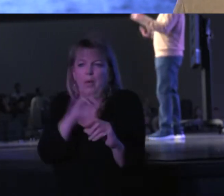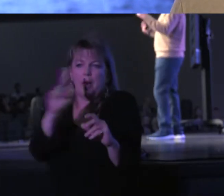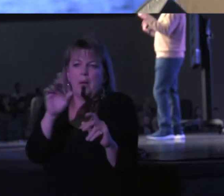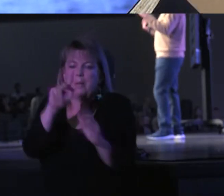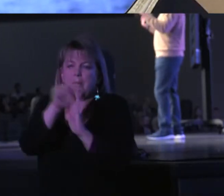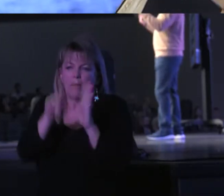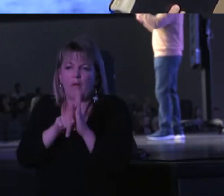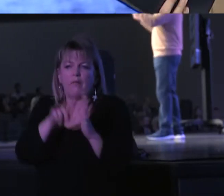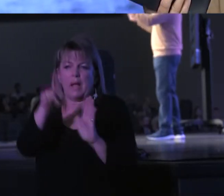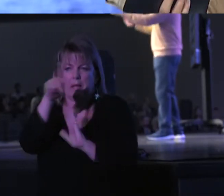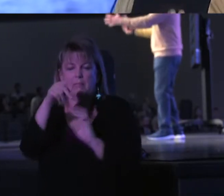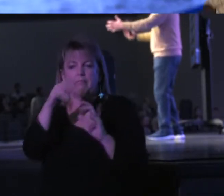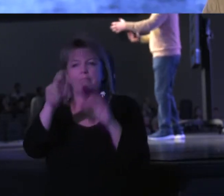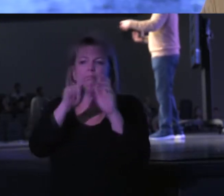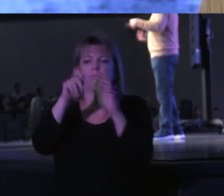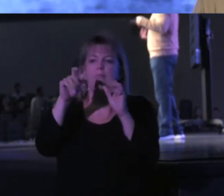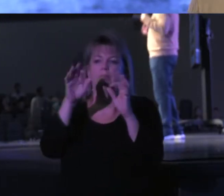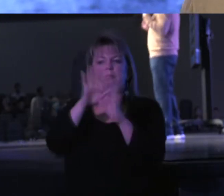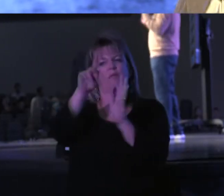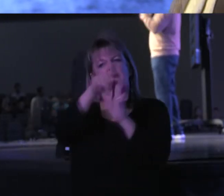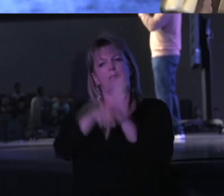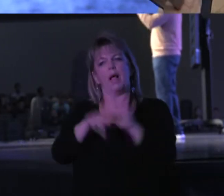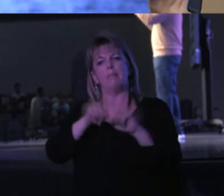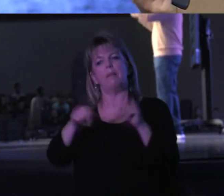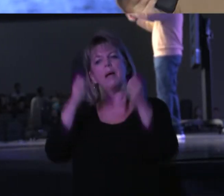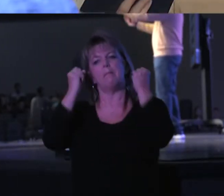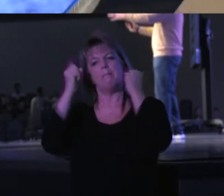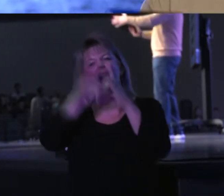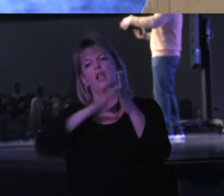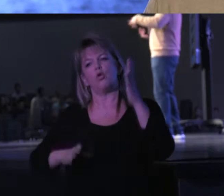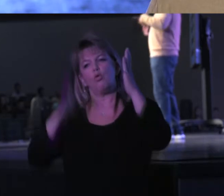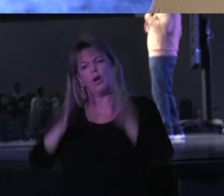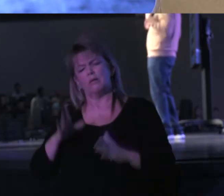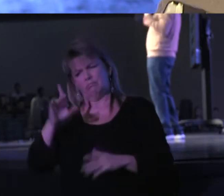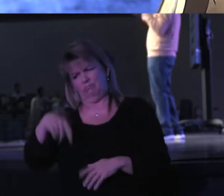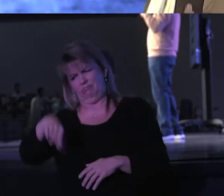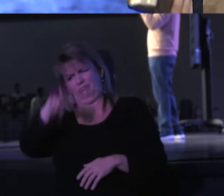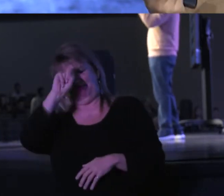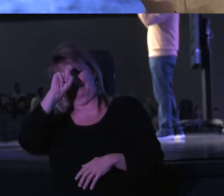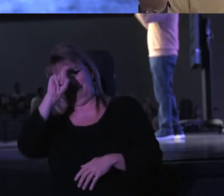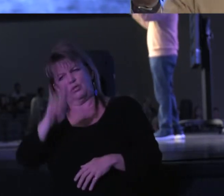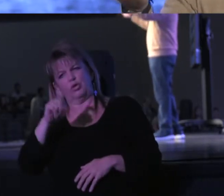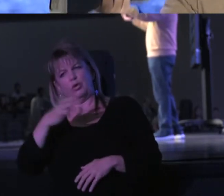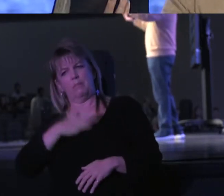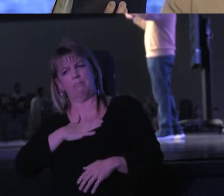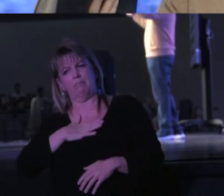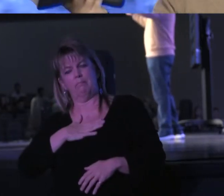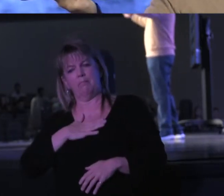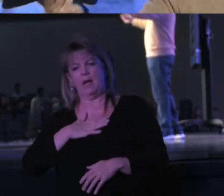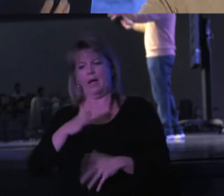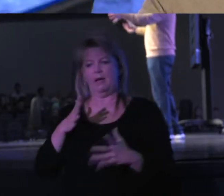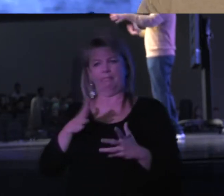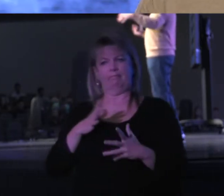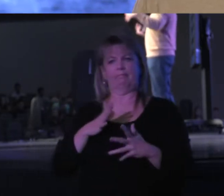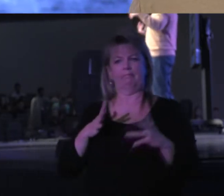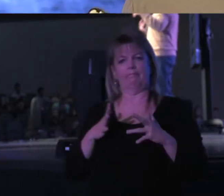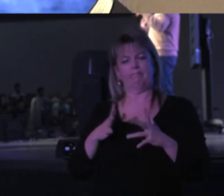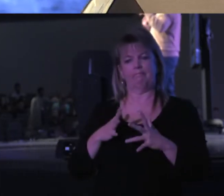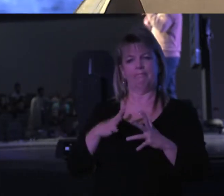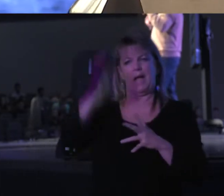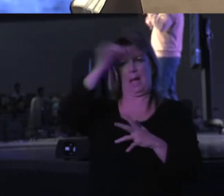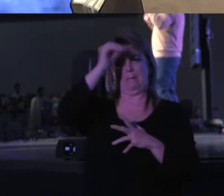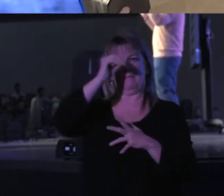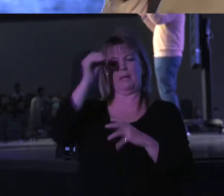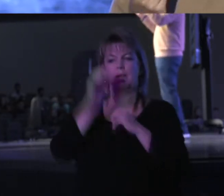policies. But many evangelical Christians are asking the question, what should my posture be? And I'm talking